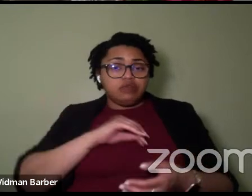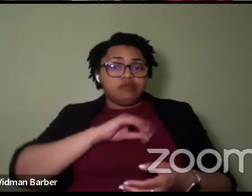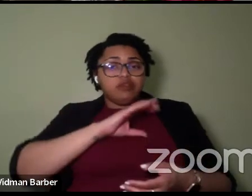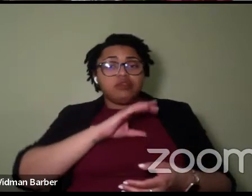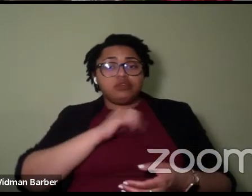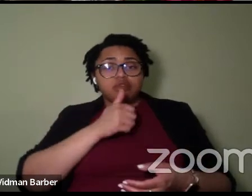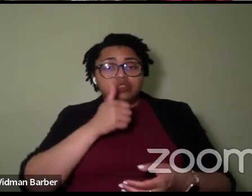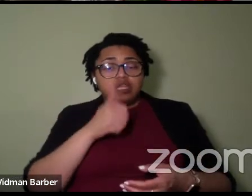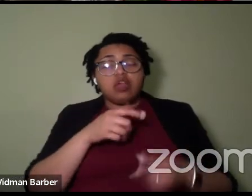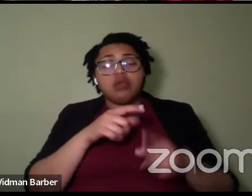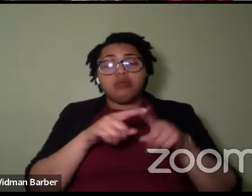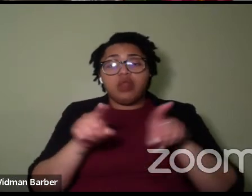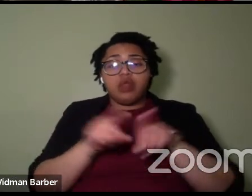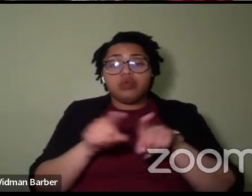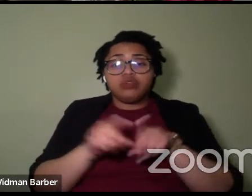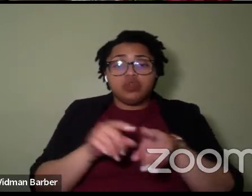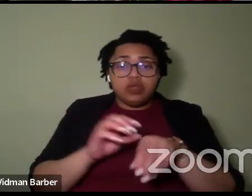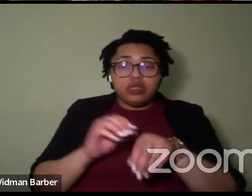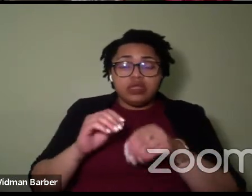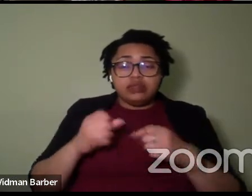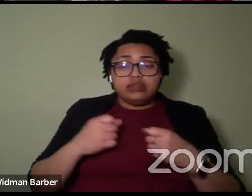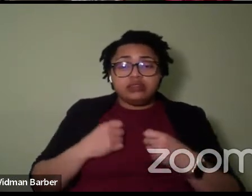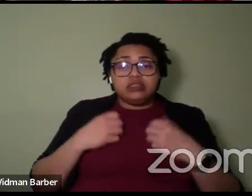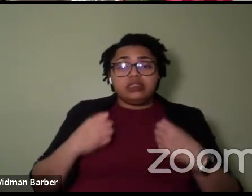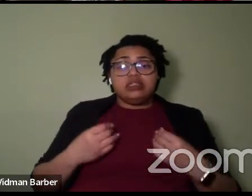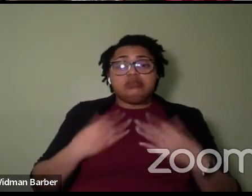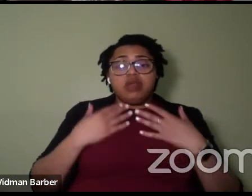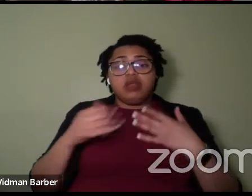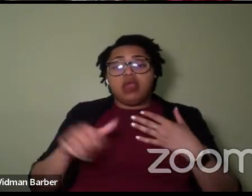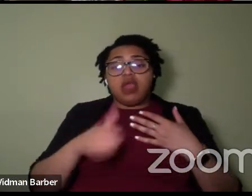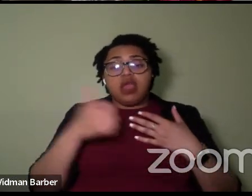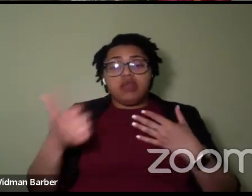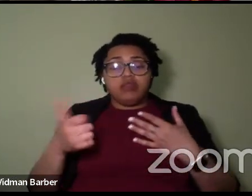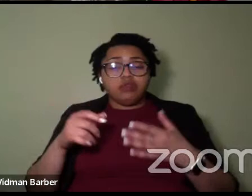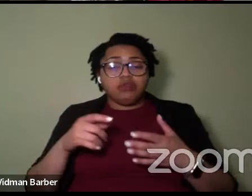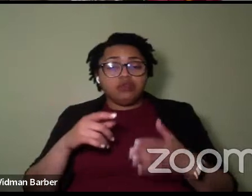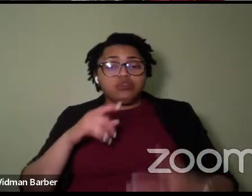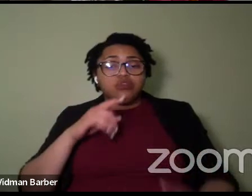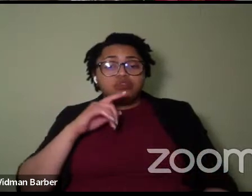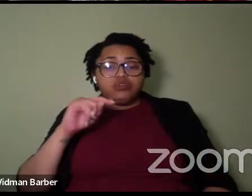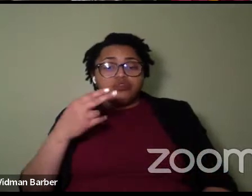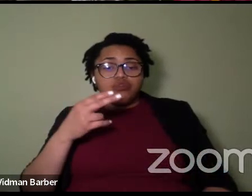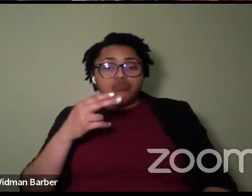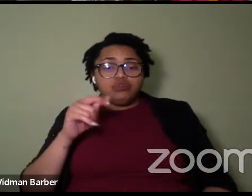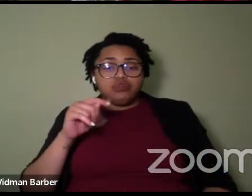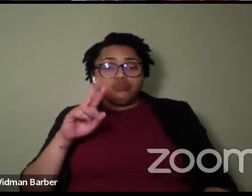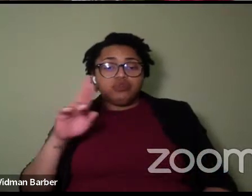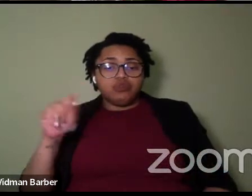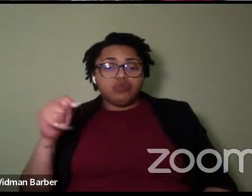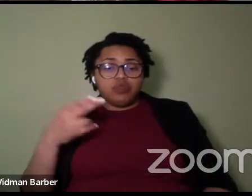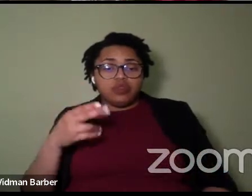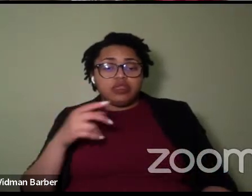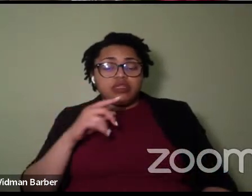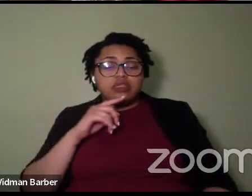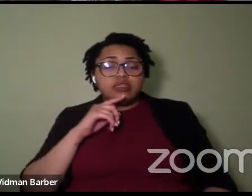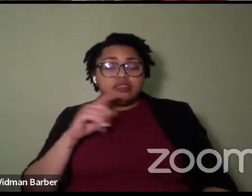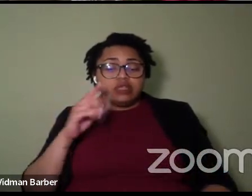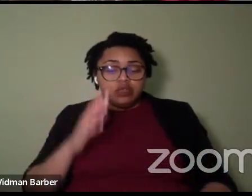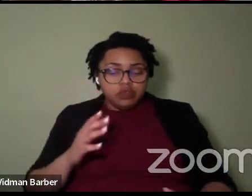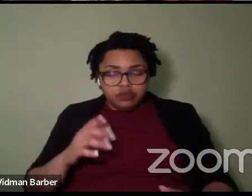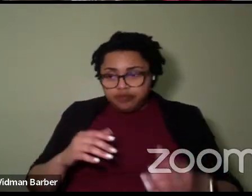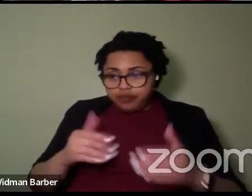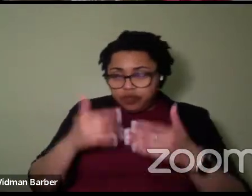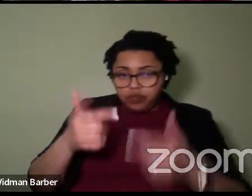more truth tellers. Dr. Montgomery, you go ahead and start since you the key truth teller. Yeah, I